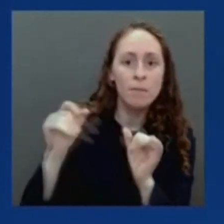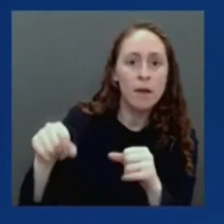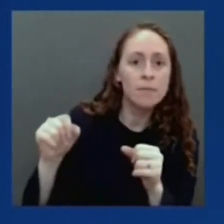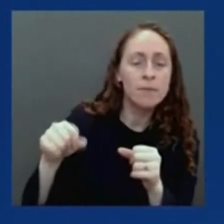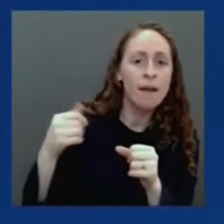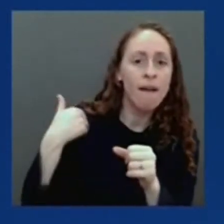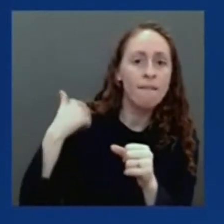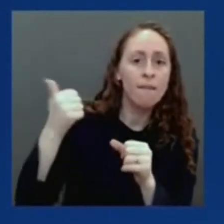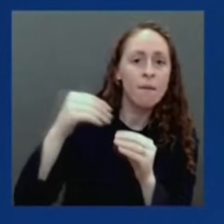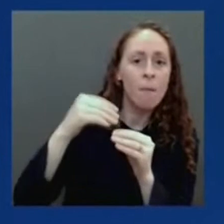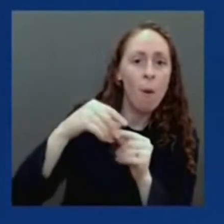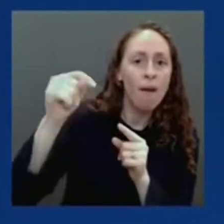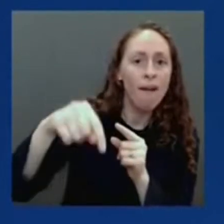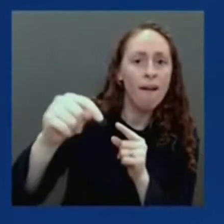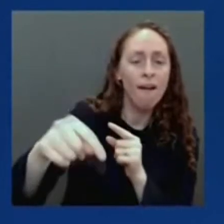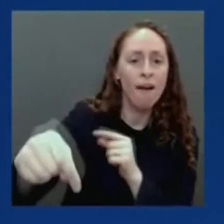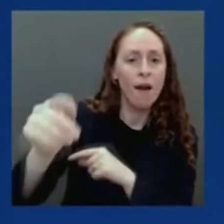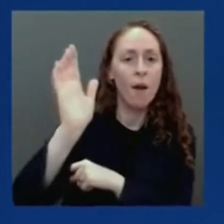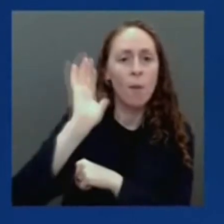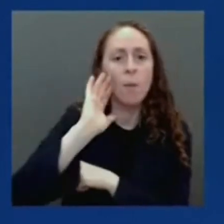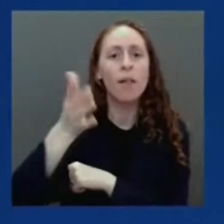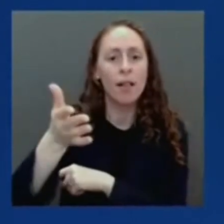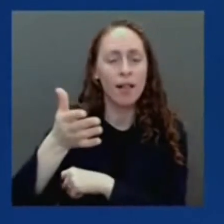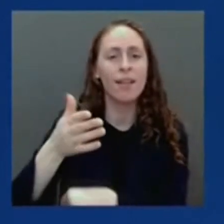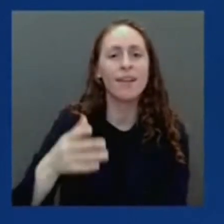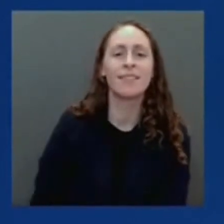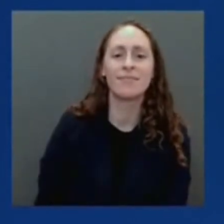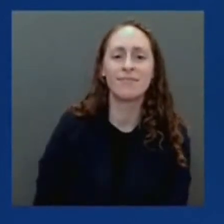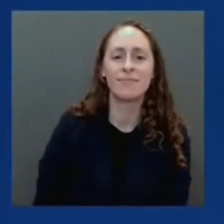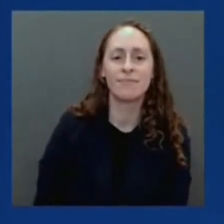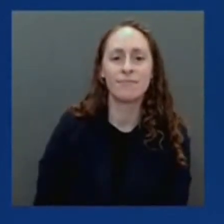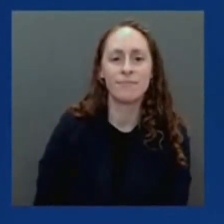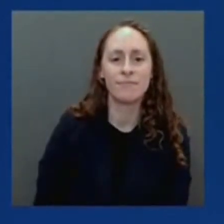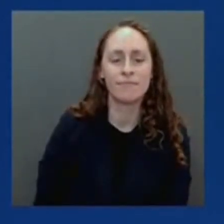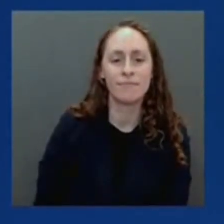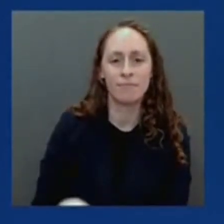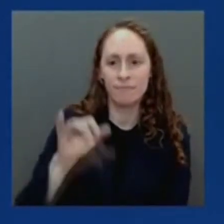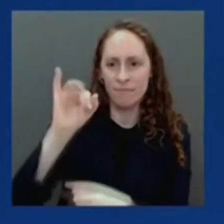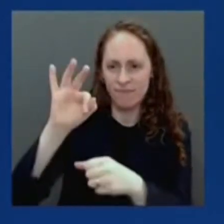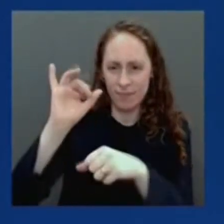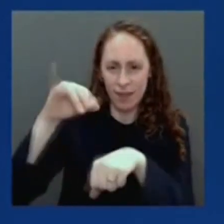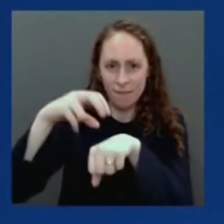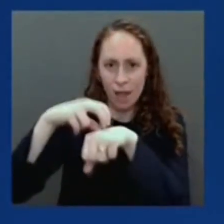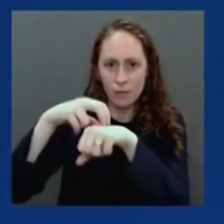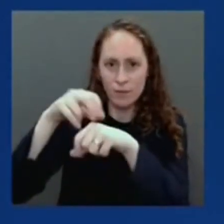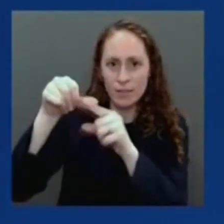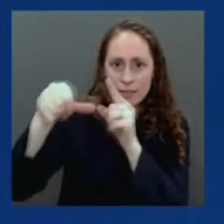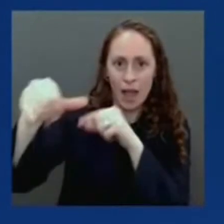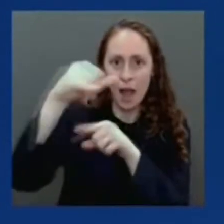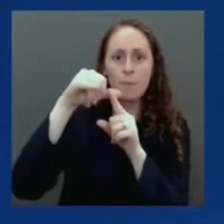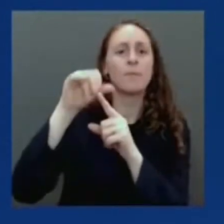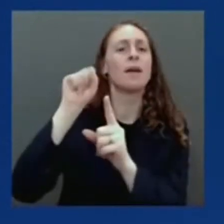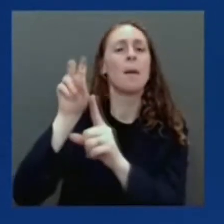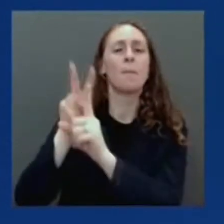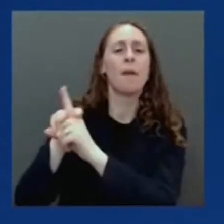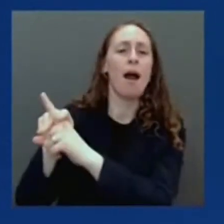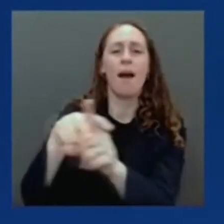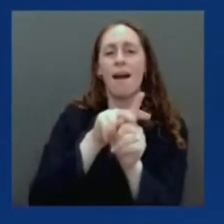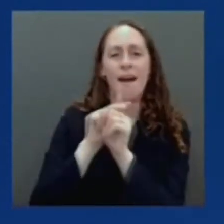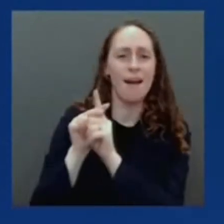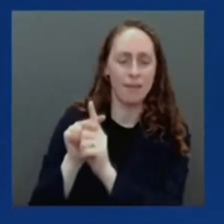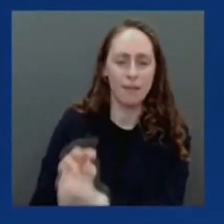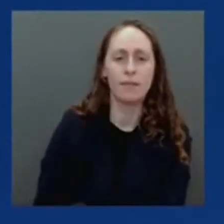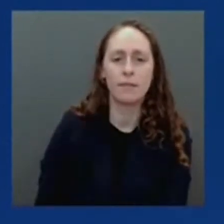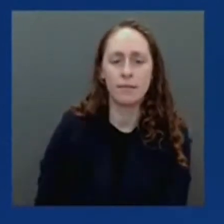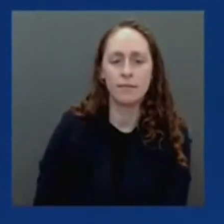replication cycle of the viruses, similar to what we did with HIV and what we're doing with COVID-19, to be